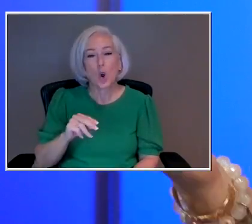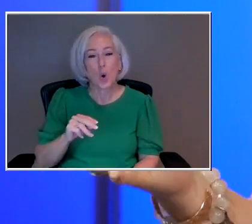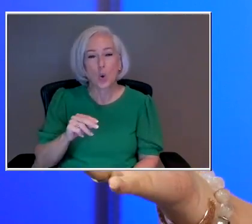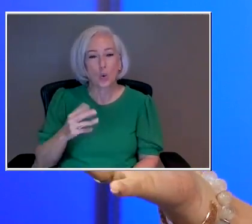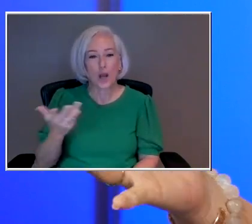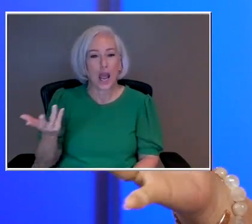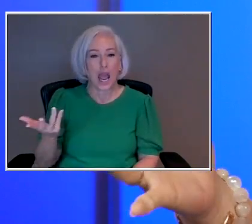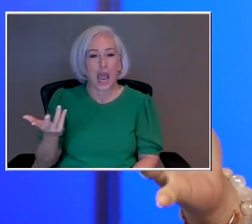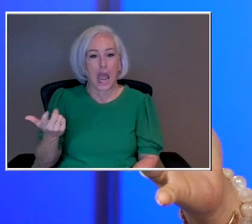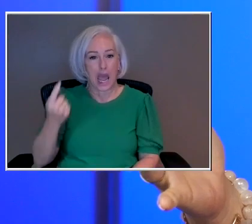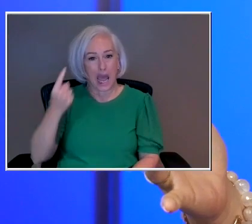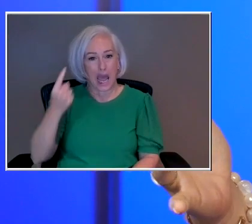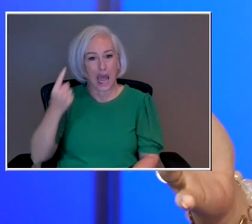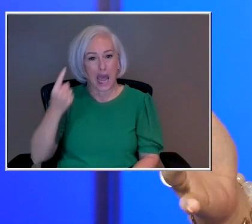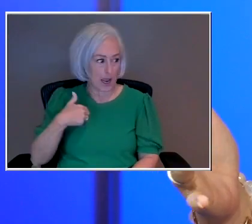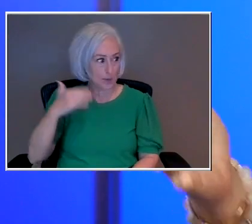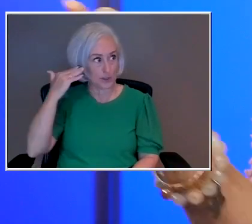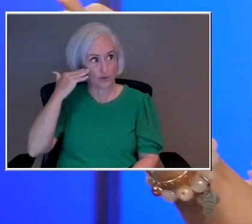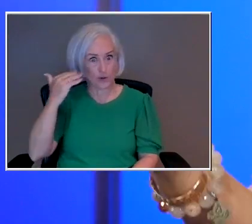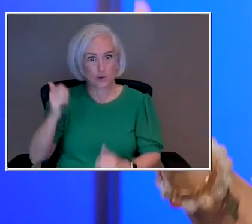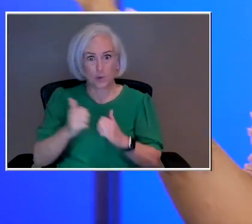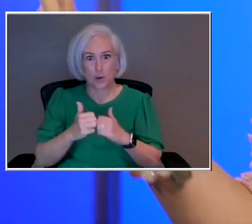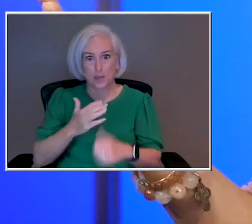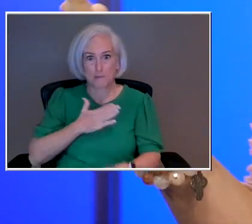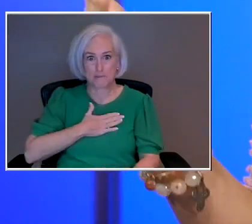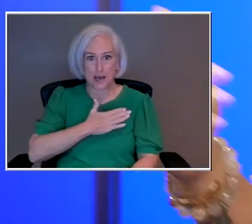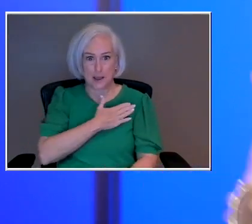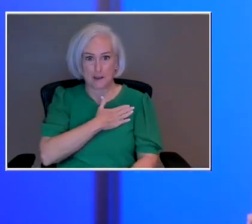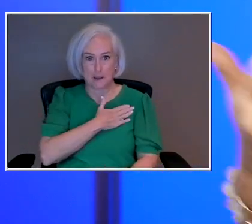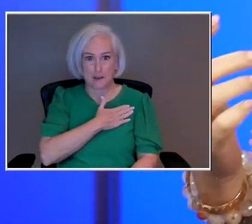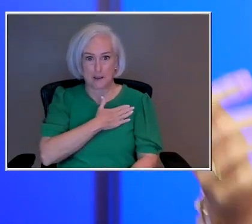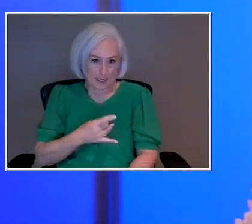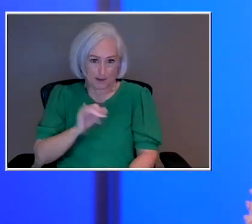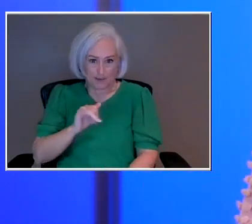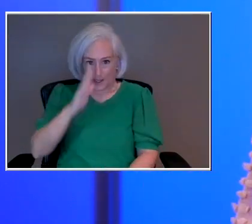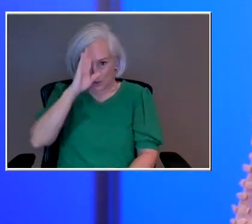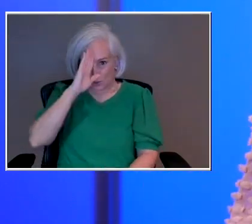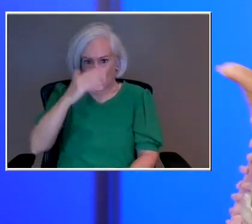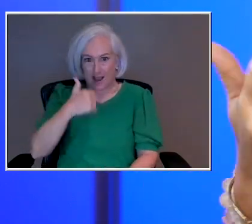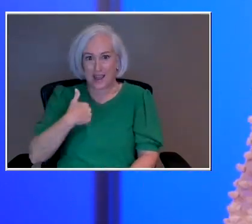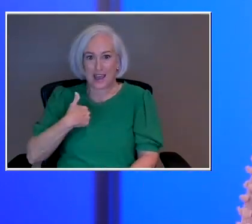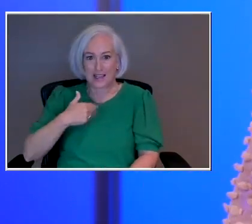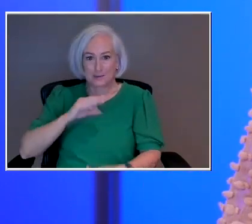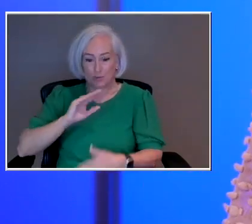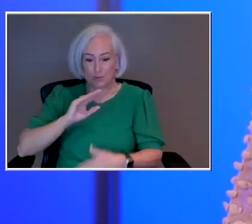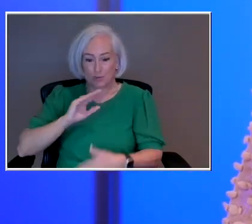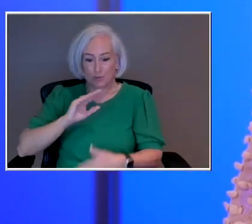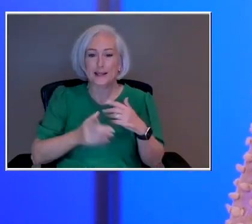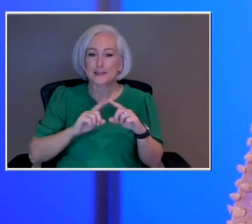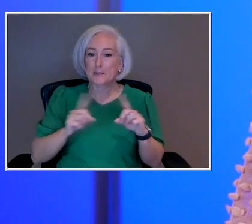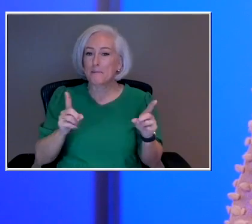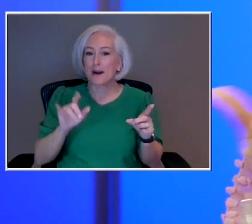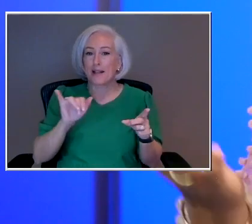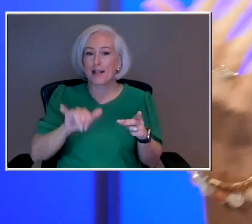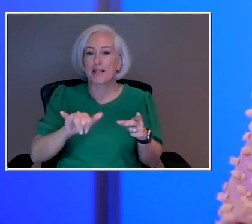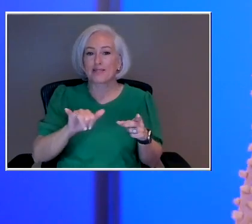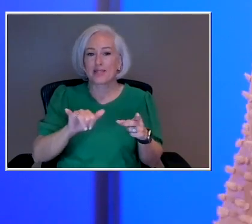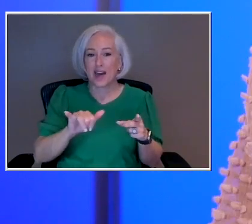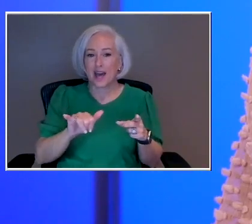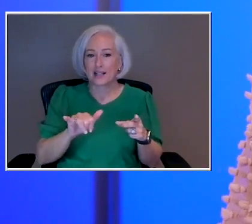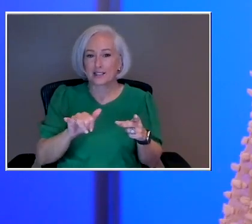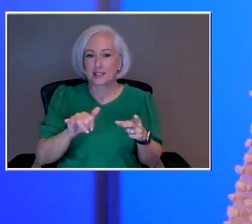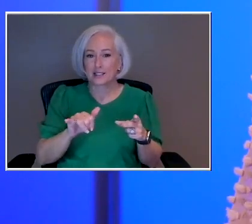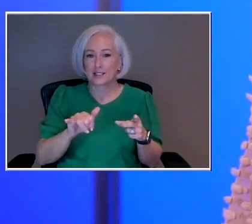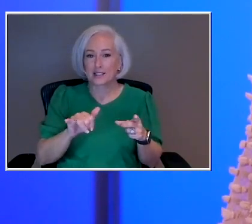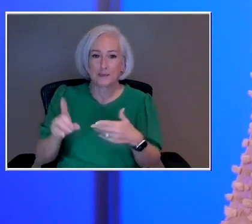was somewhat familiar with my boobs. Right. I liked my boobs. That's why I had breast implants. But that that's also what, led me to getting